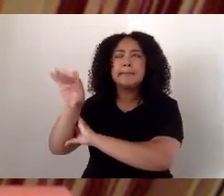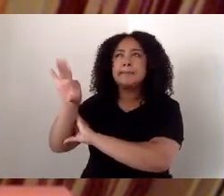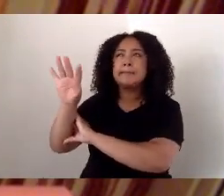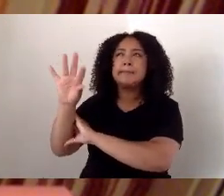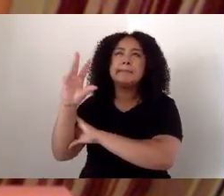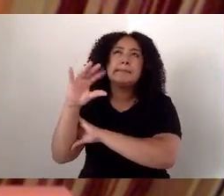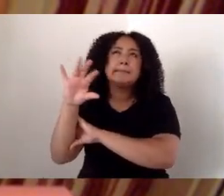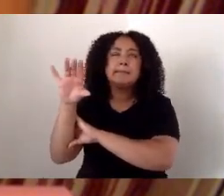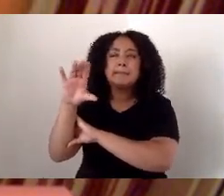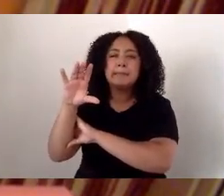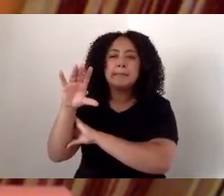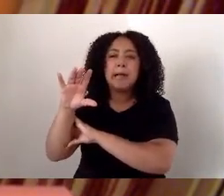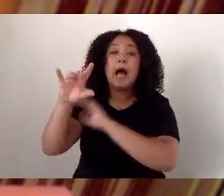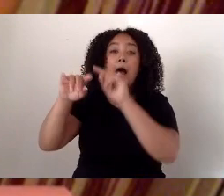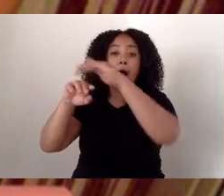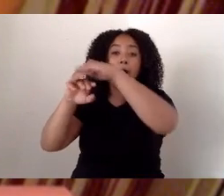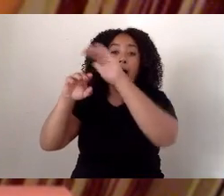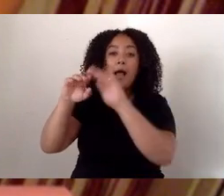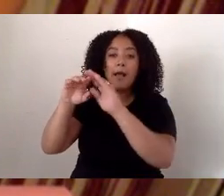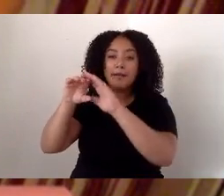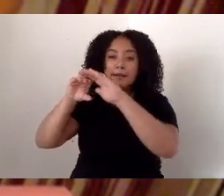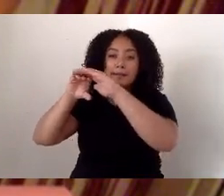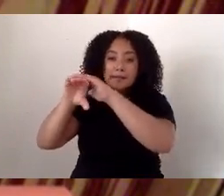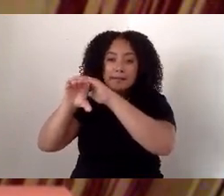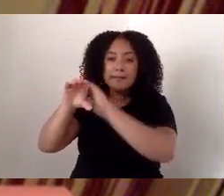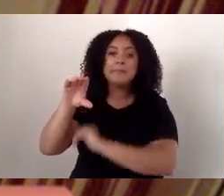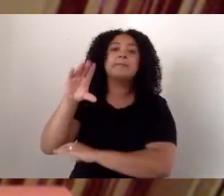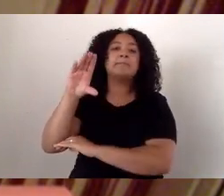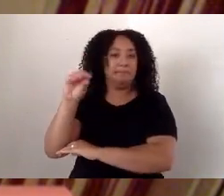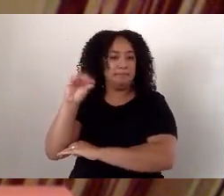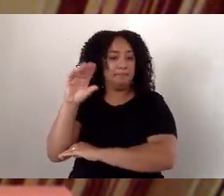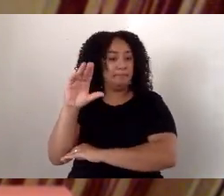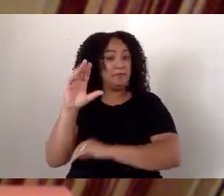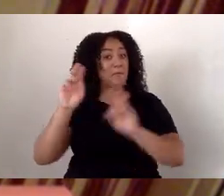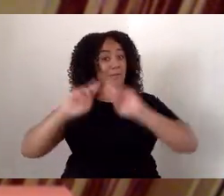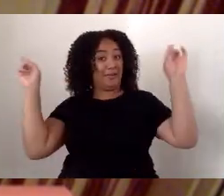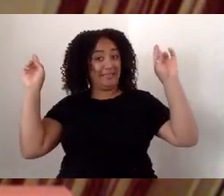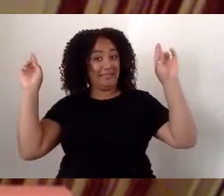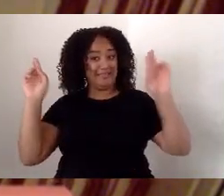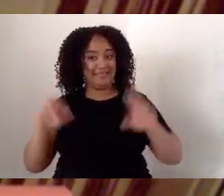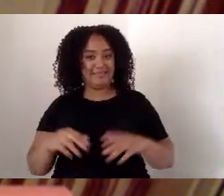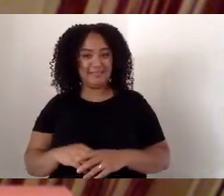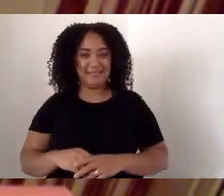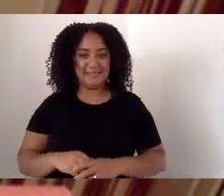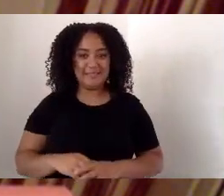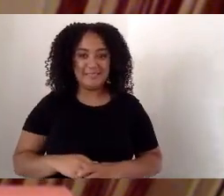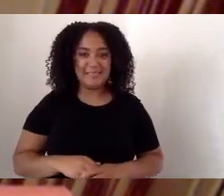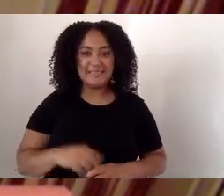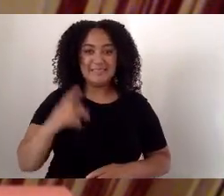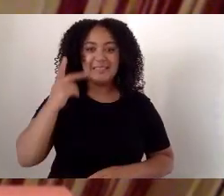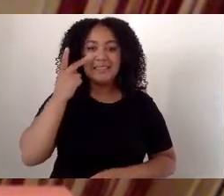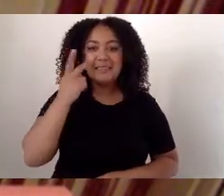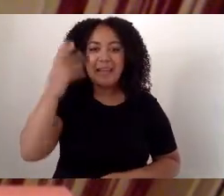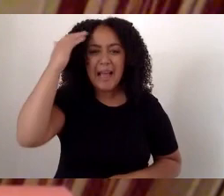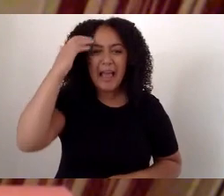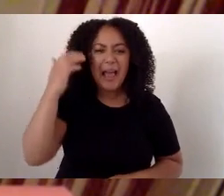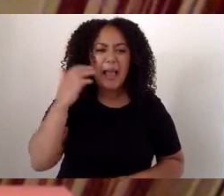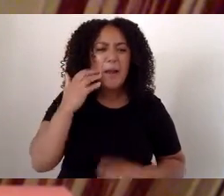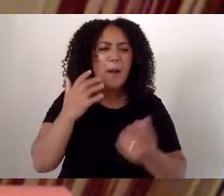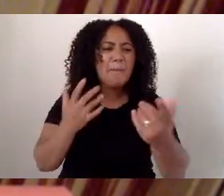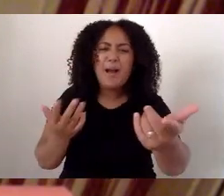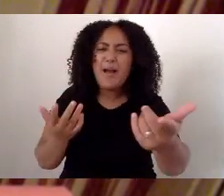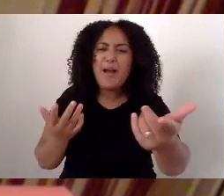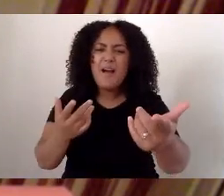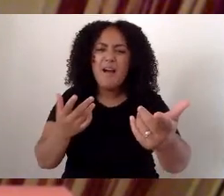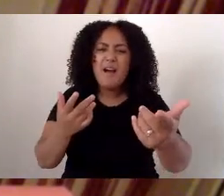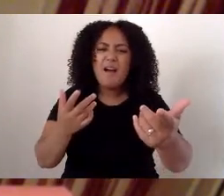And voila, we have a little creature. You can see here's its head, but it's not looking like it's going